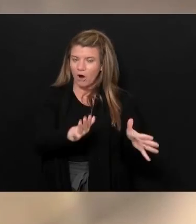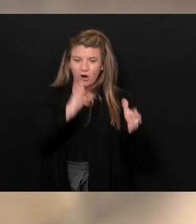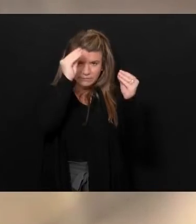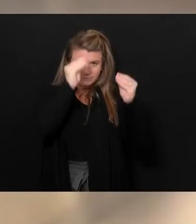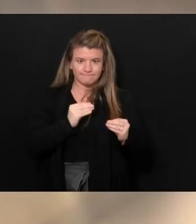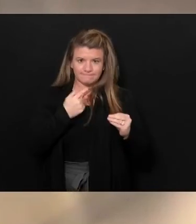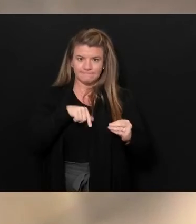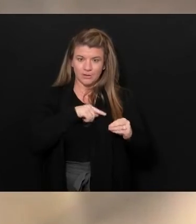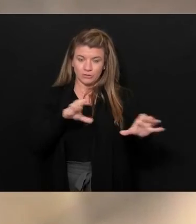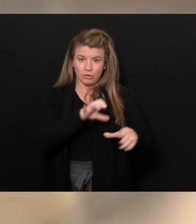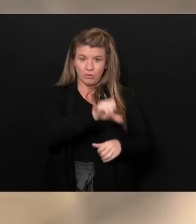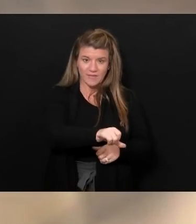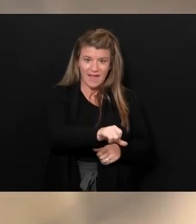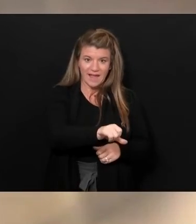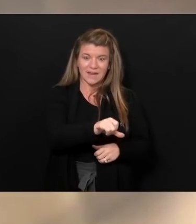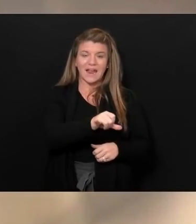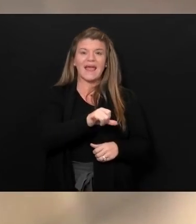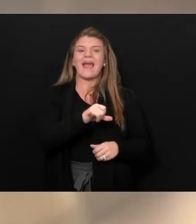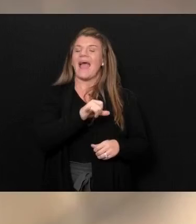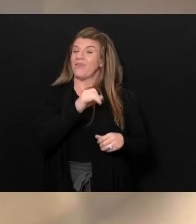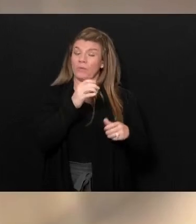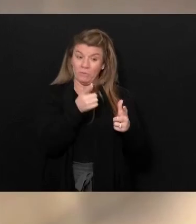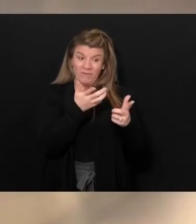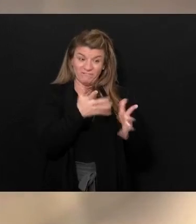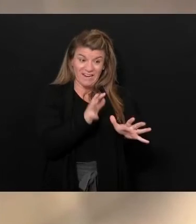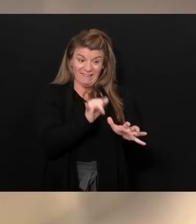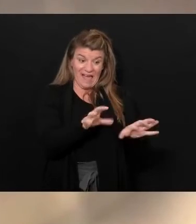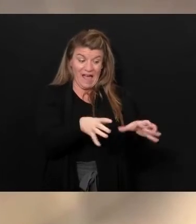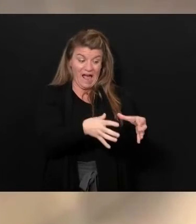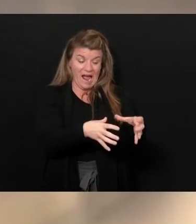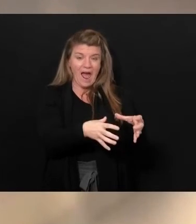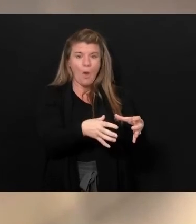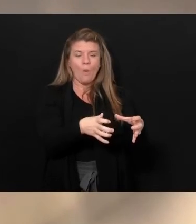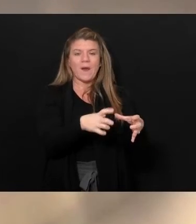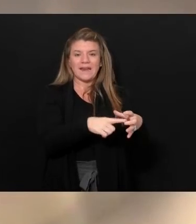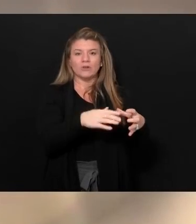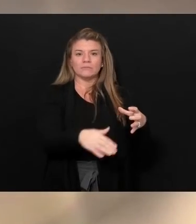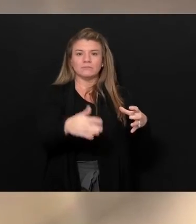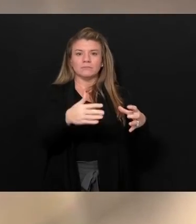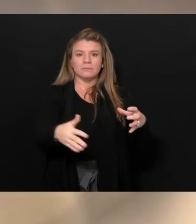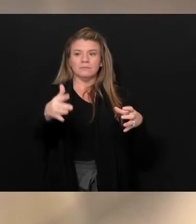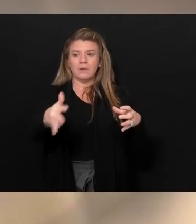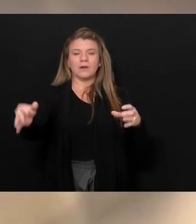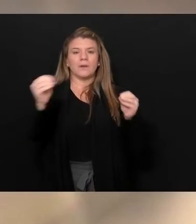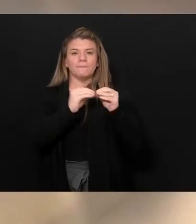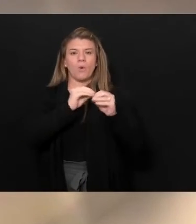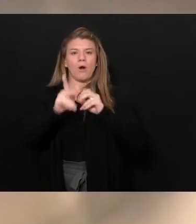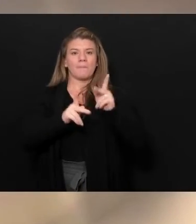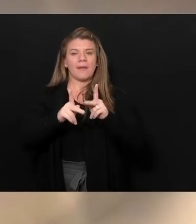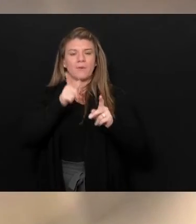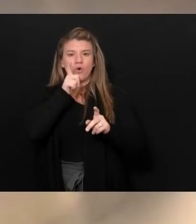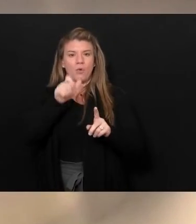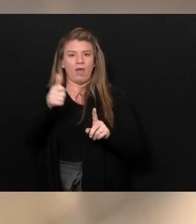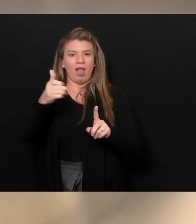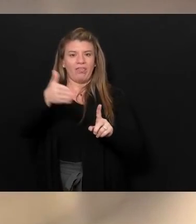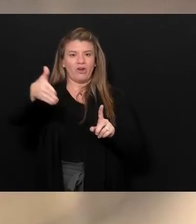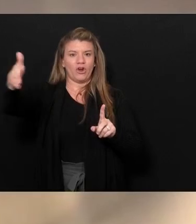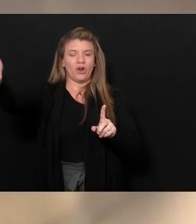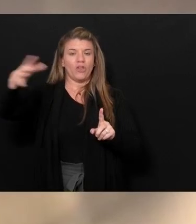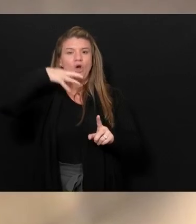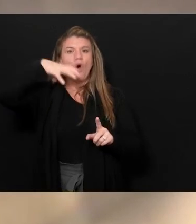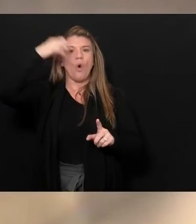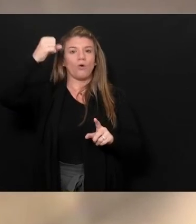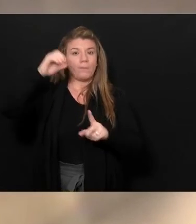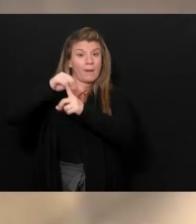us to make, and then start very quickly to start to accommodate the older people in our population. And so when you